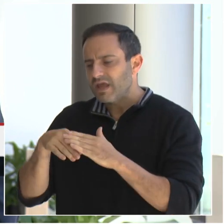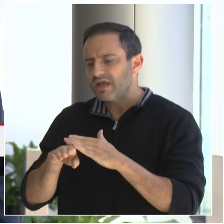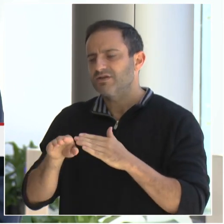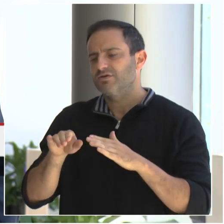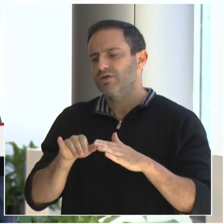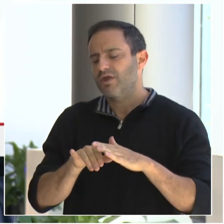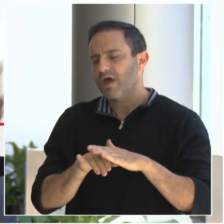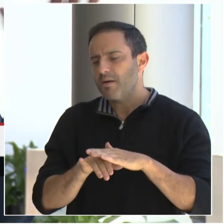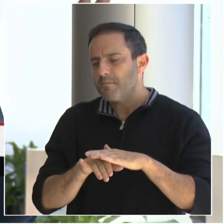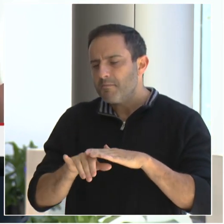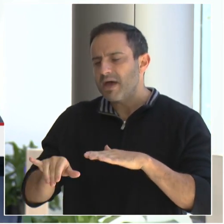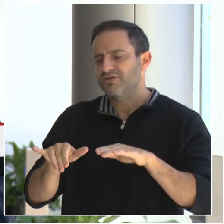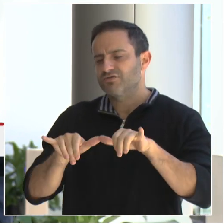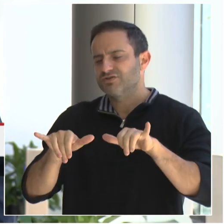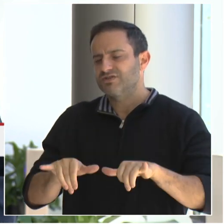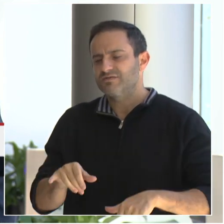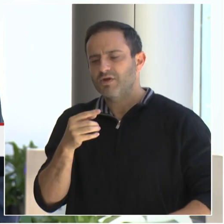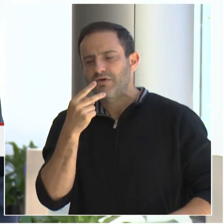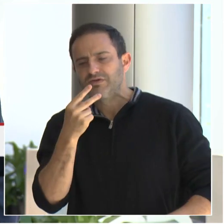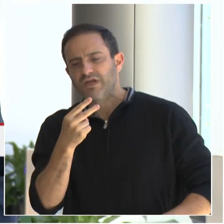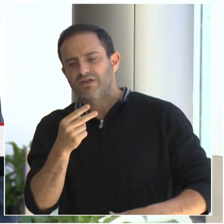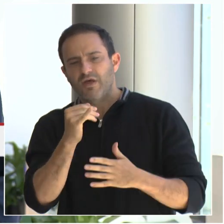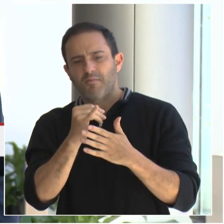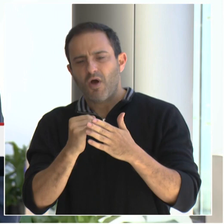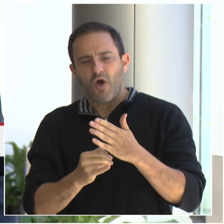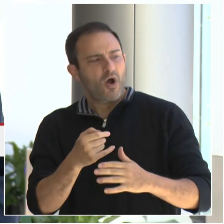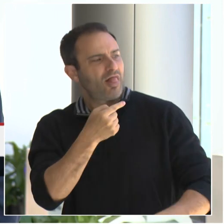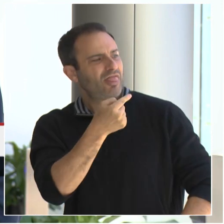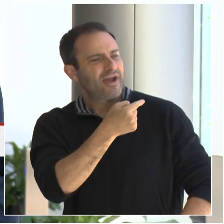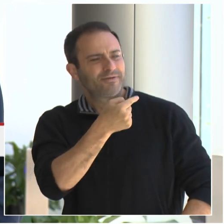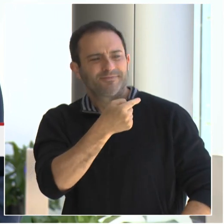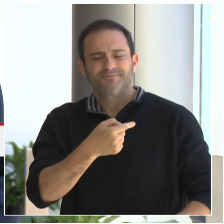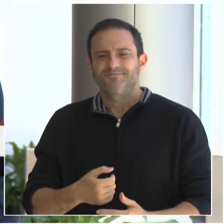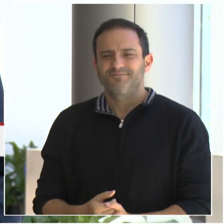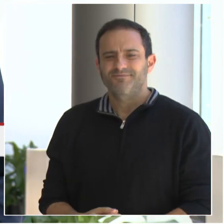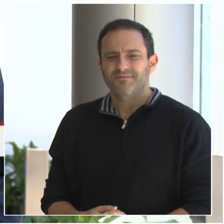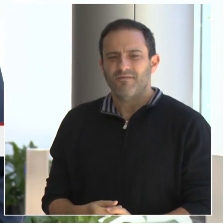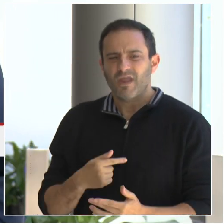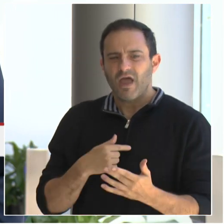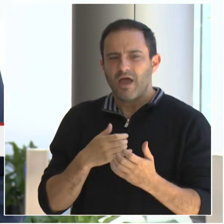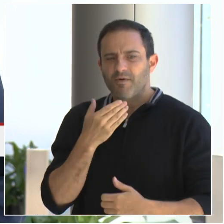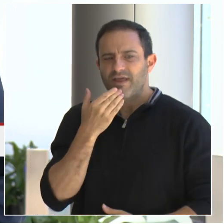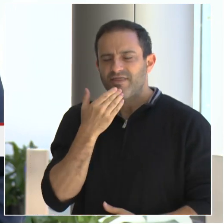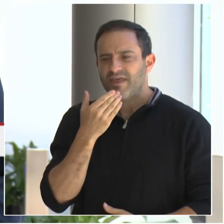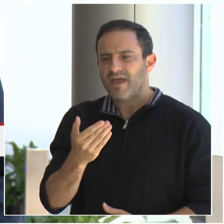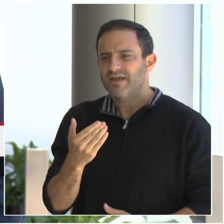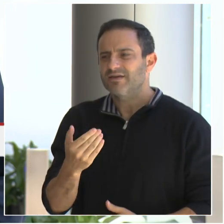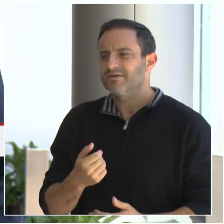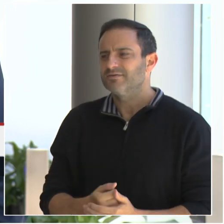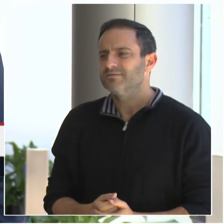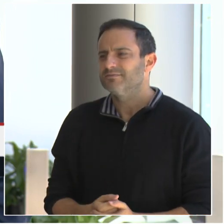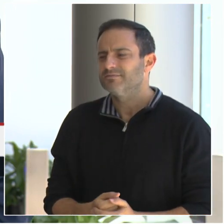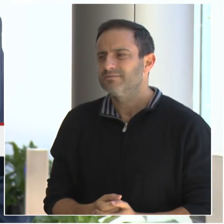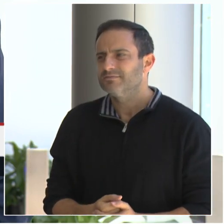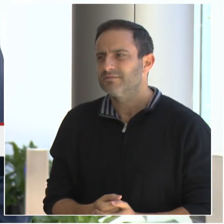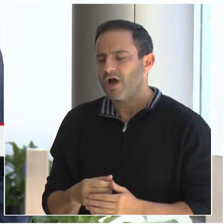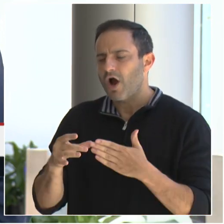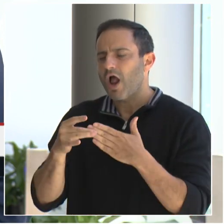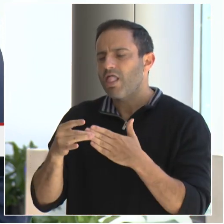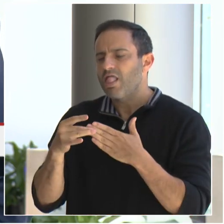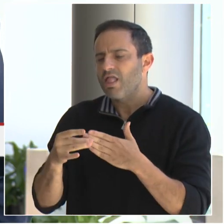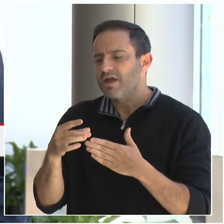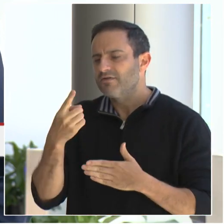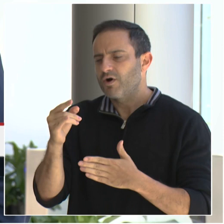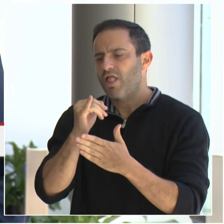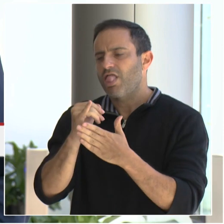system. And you'll see a couple pieces outside, and we're going to have a chance to tour those when the event is over. And I want to thank Laurent Ode, who is our lead in Arts and